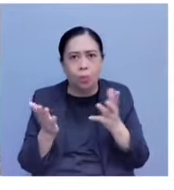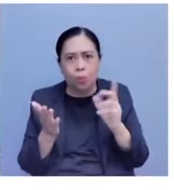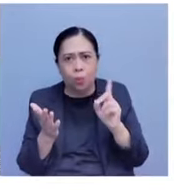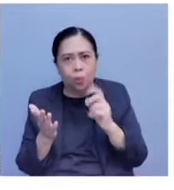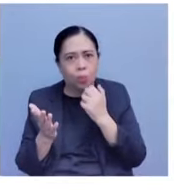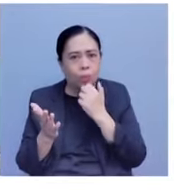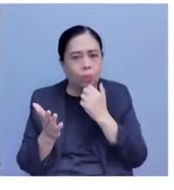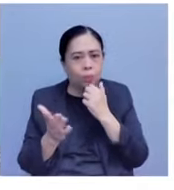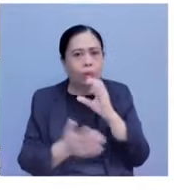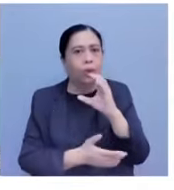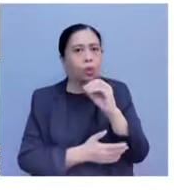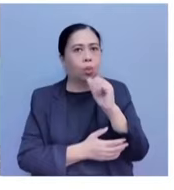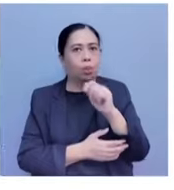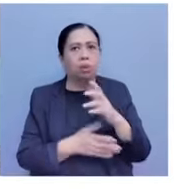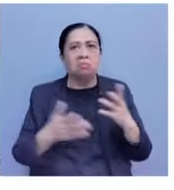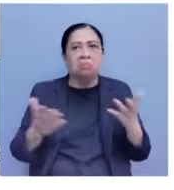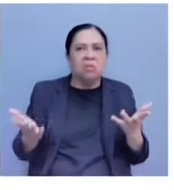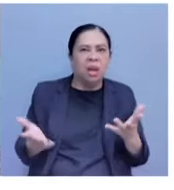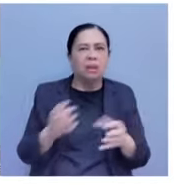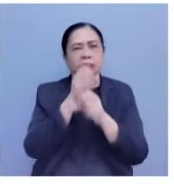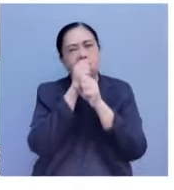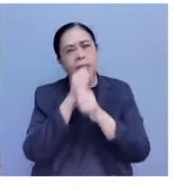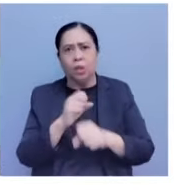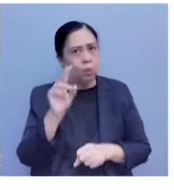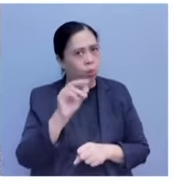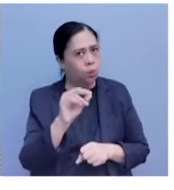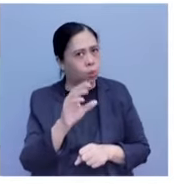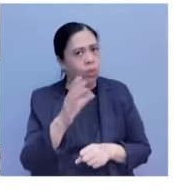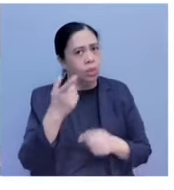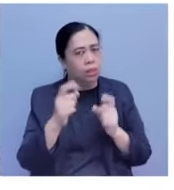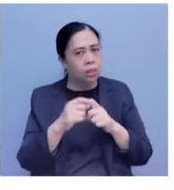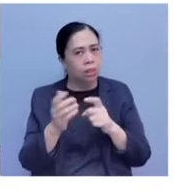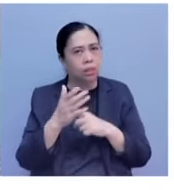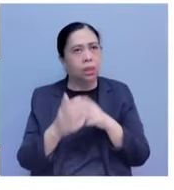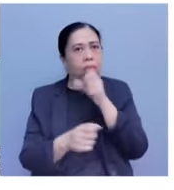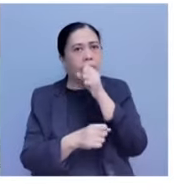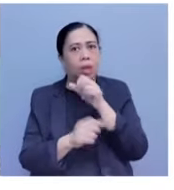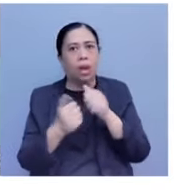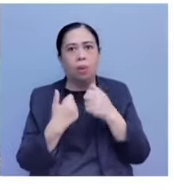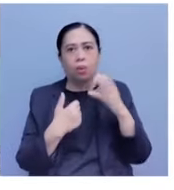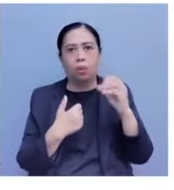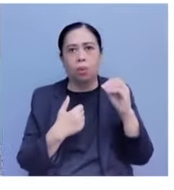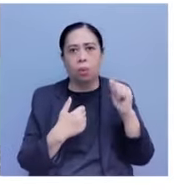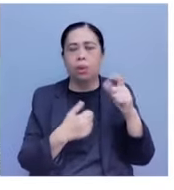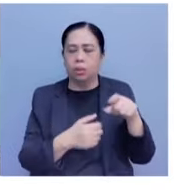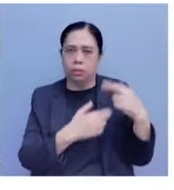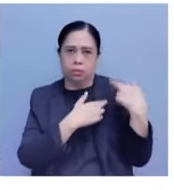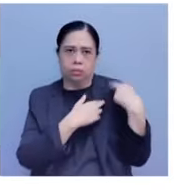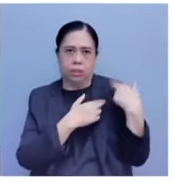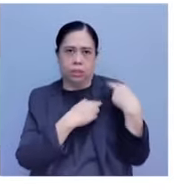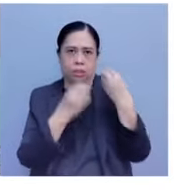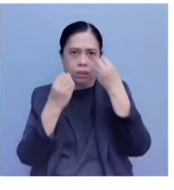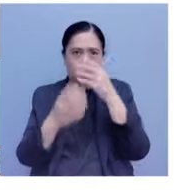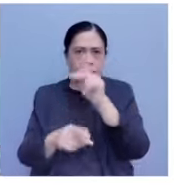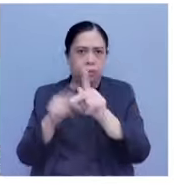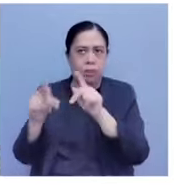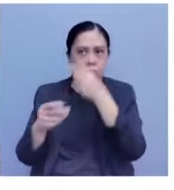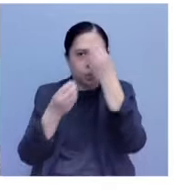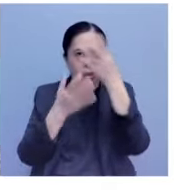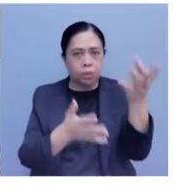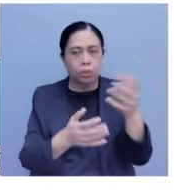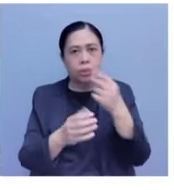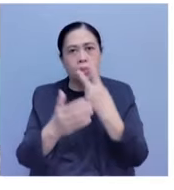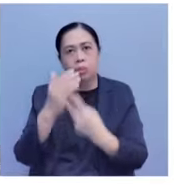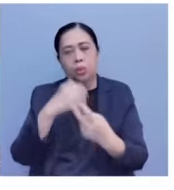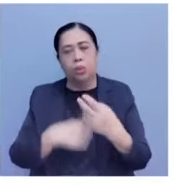And COA should not say, well, they're confidential. No, if that's an irregularity, COA is duty-bound to tell the public and both houses